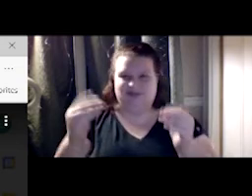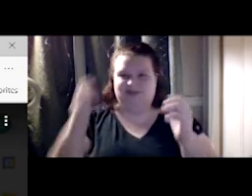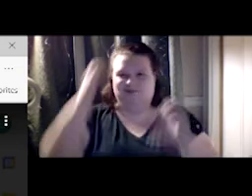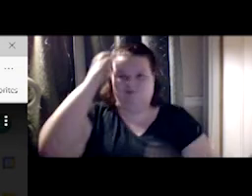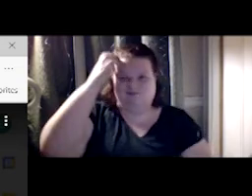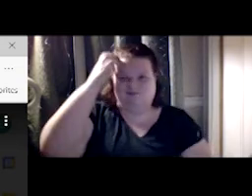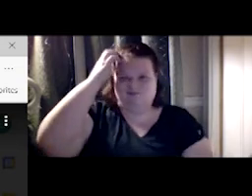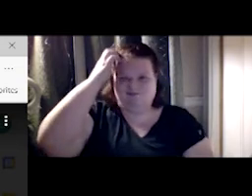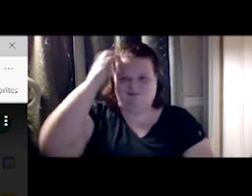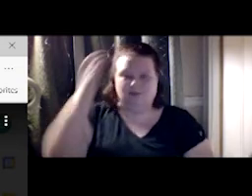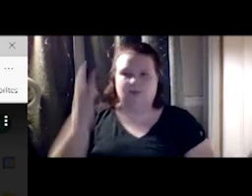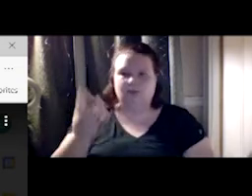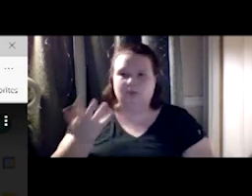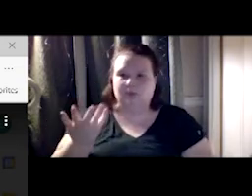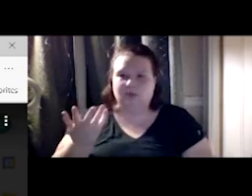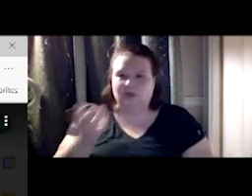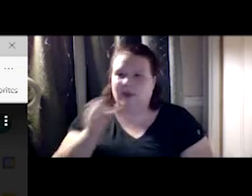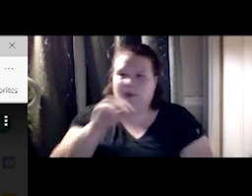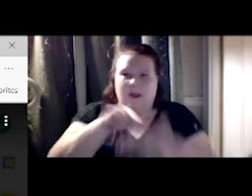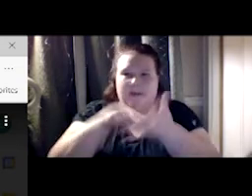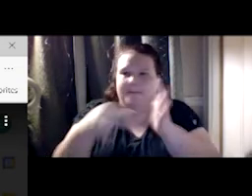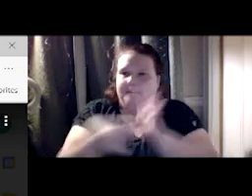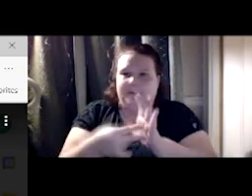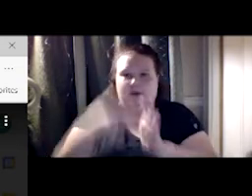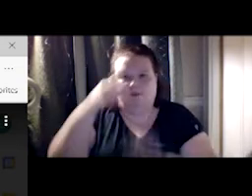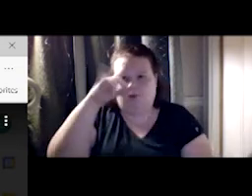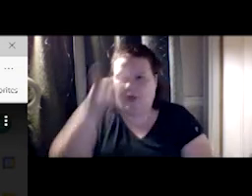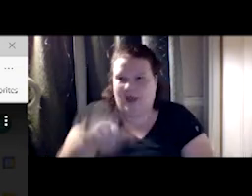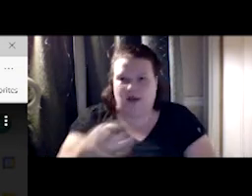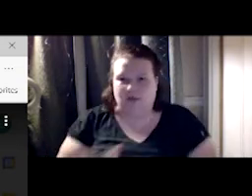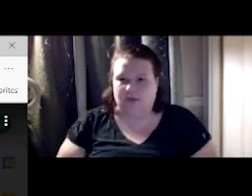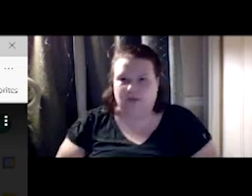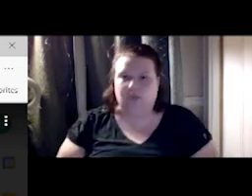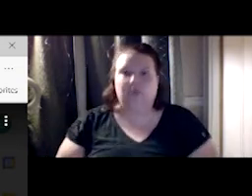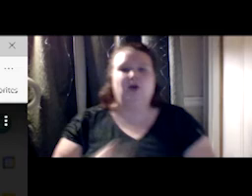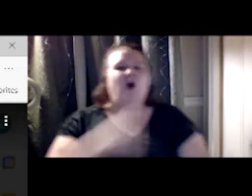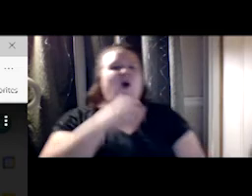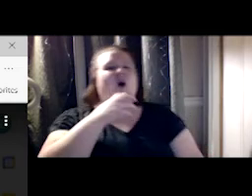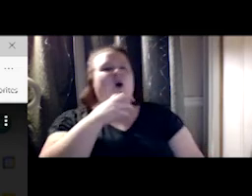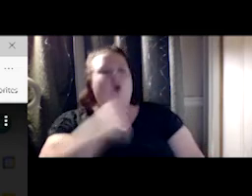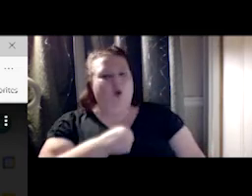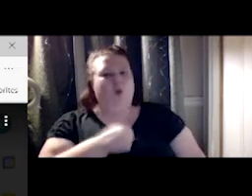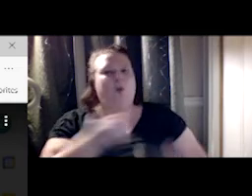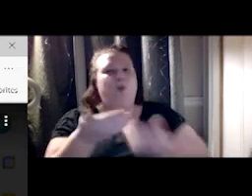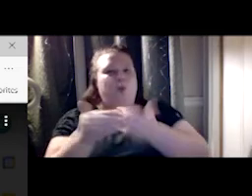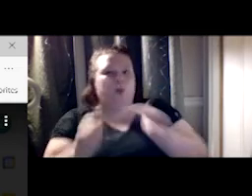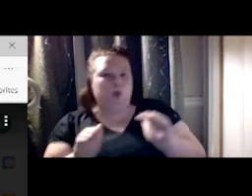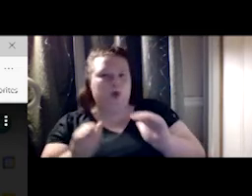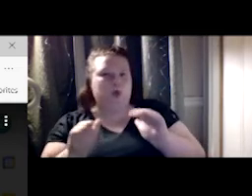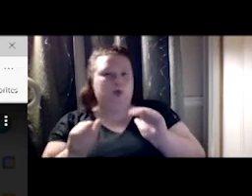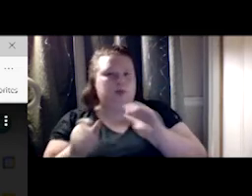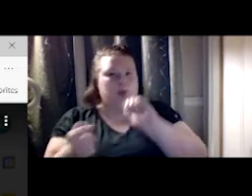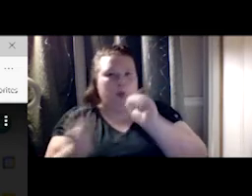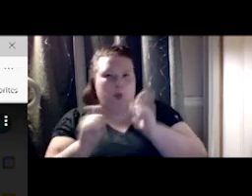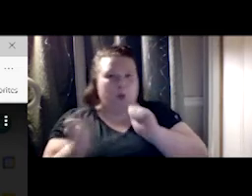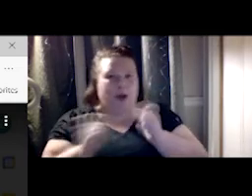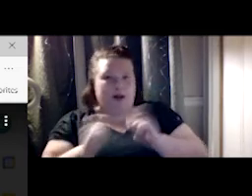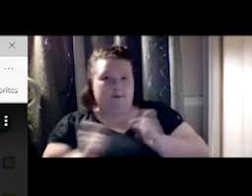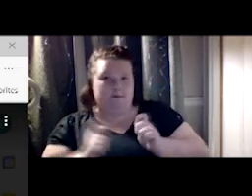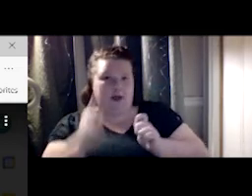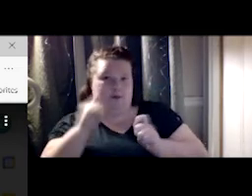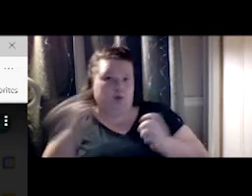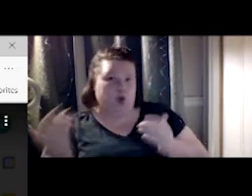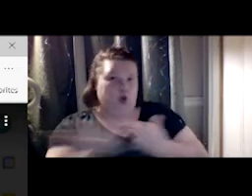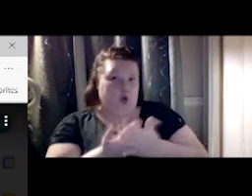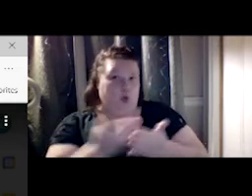different that they were never designed for. In old spaces, like renovating an old space to accommodate a new way